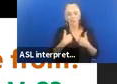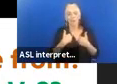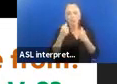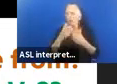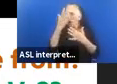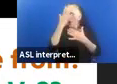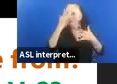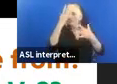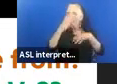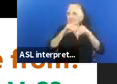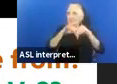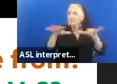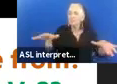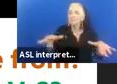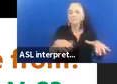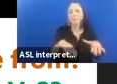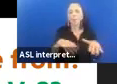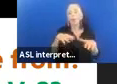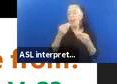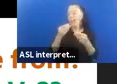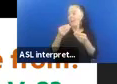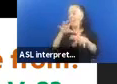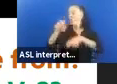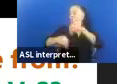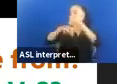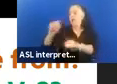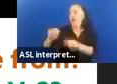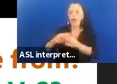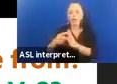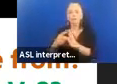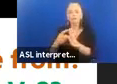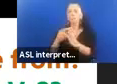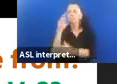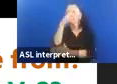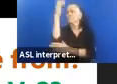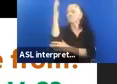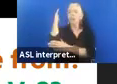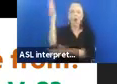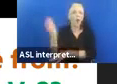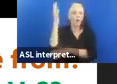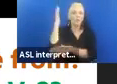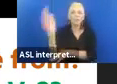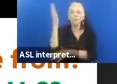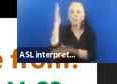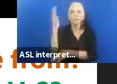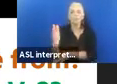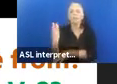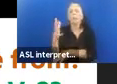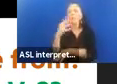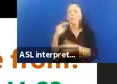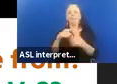and deforestation, creating pressure on forest ecosystems and putting domesticated